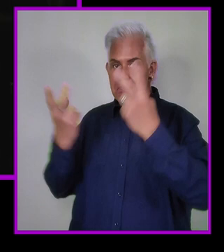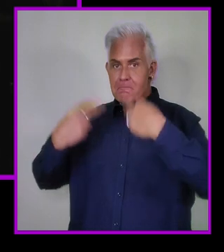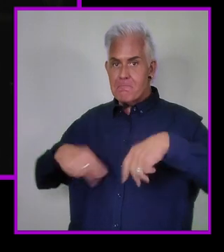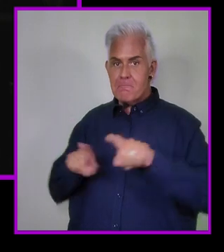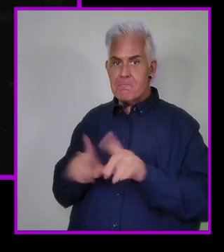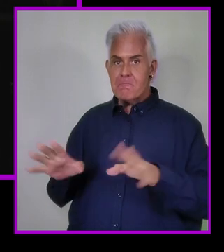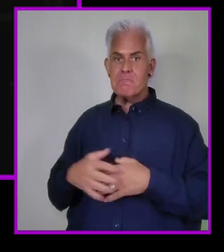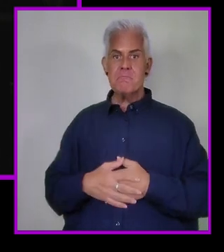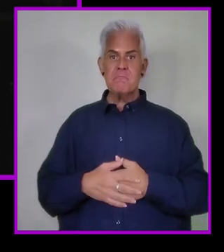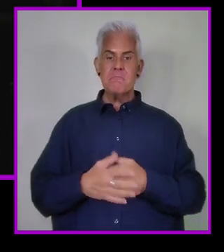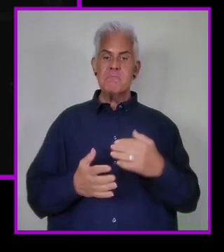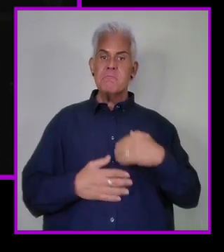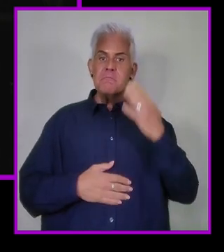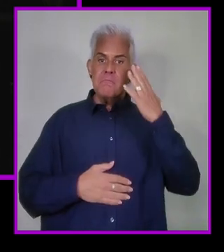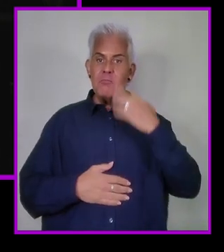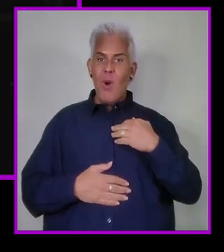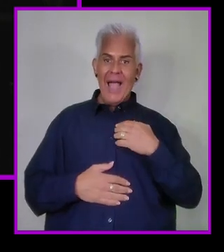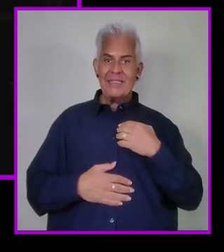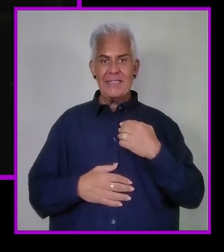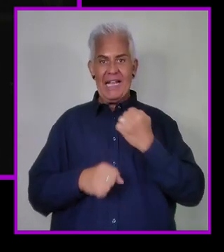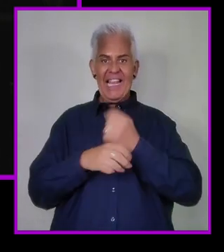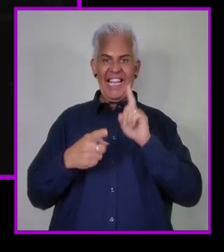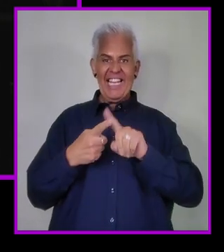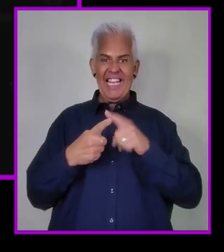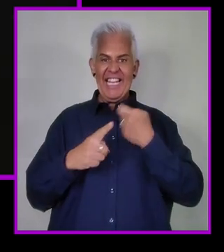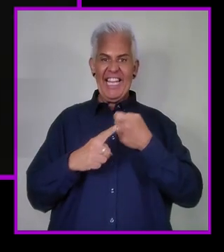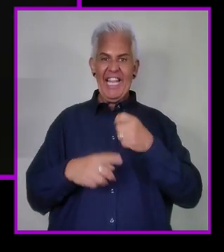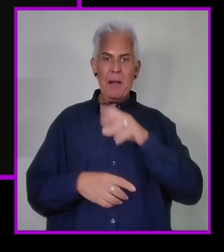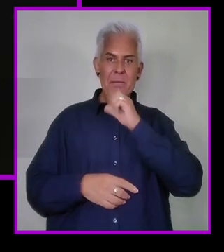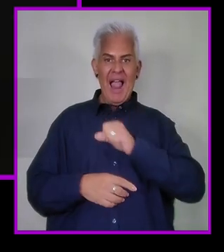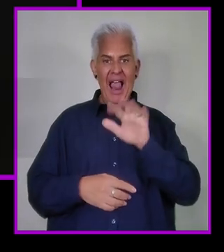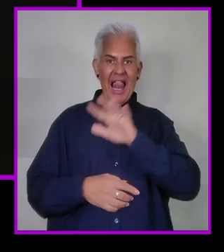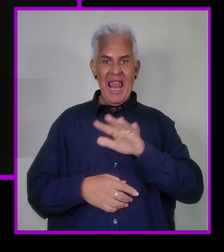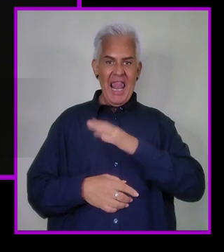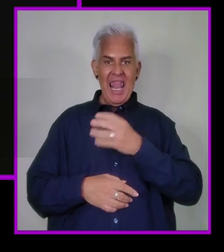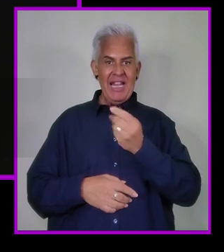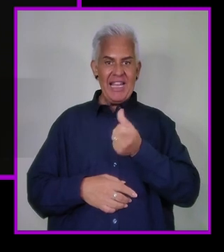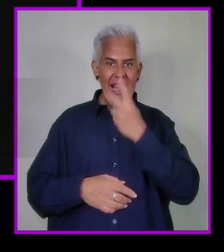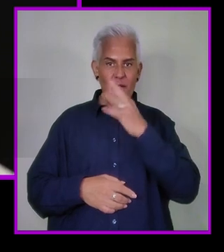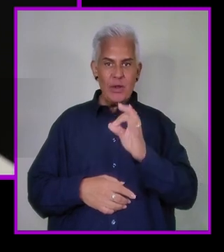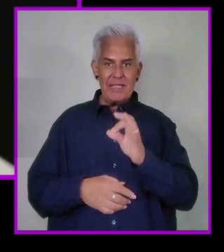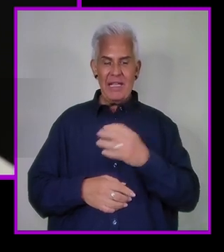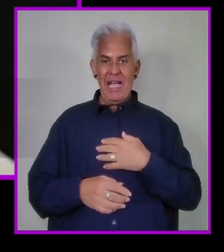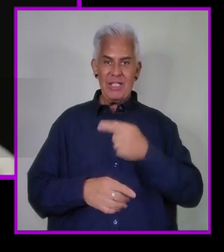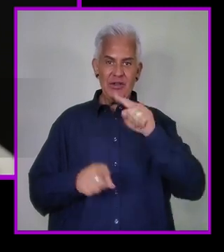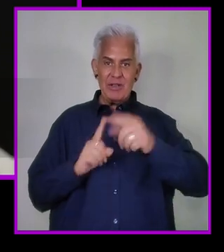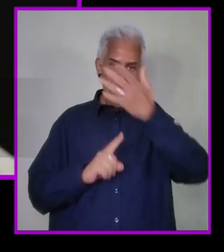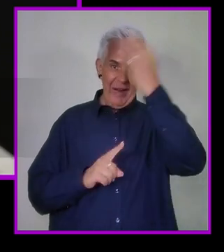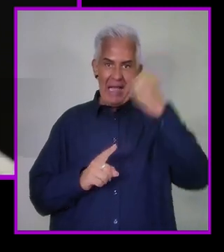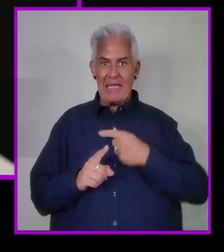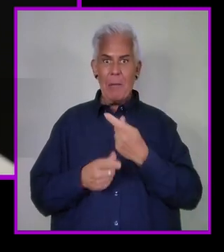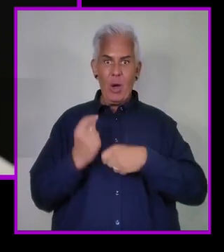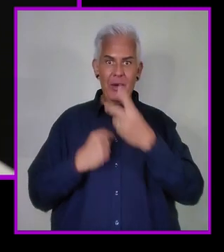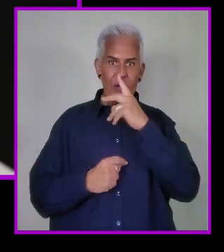yourself too, please? I am a white geeky male about to turn 40, and trying to forget the fact I'm about to turn 40,